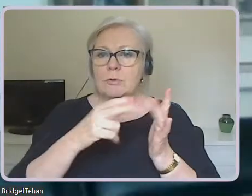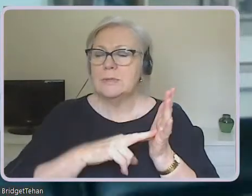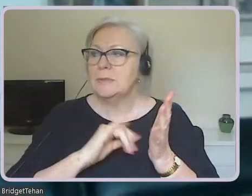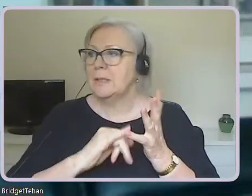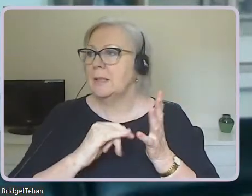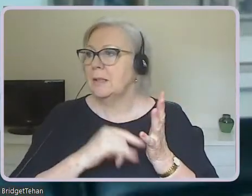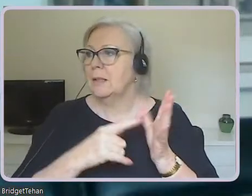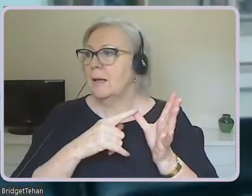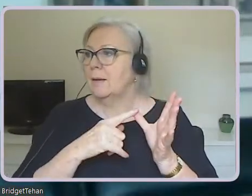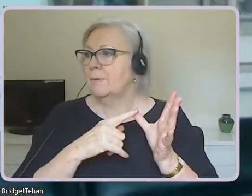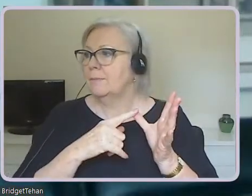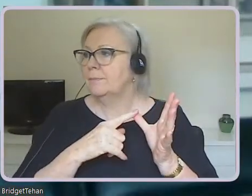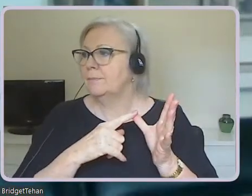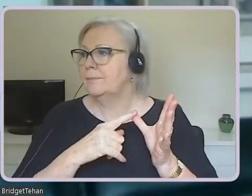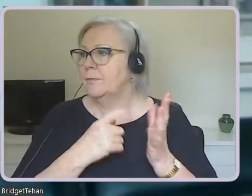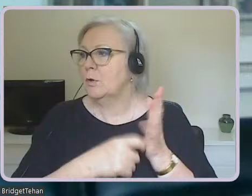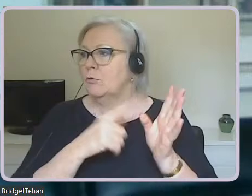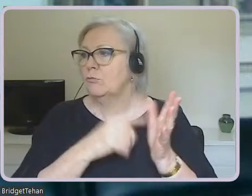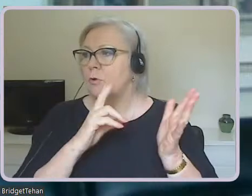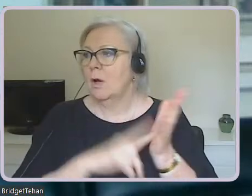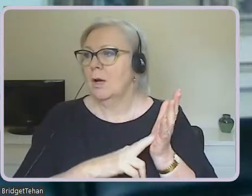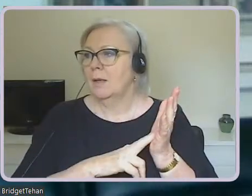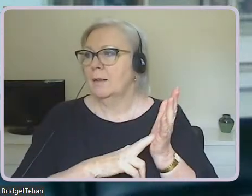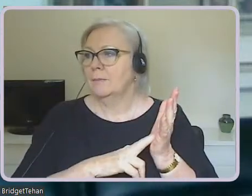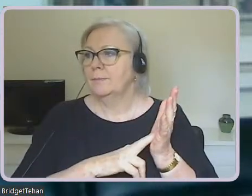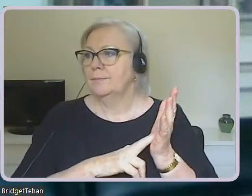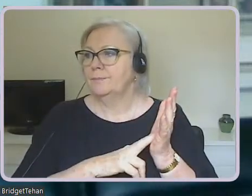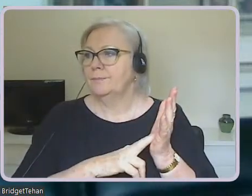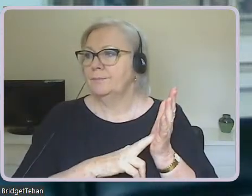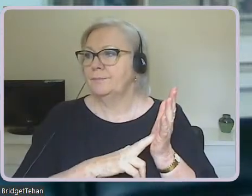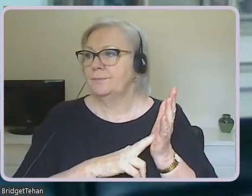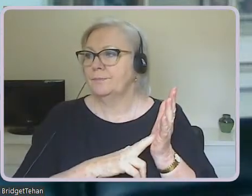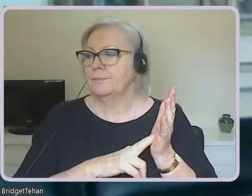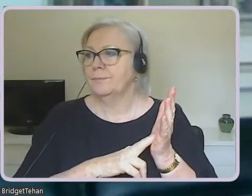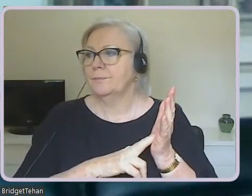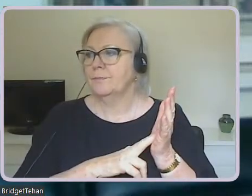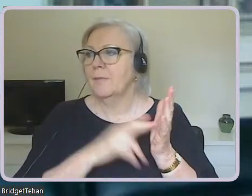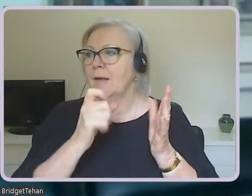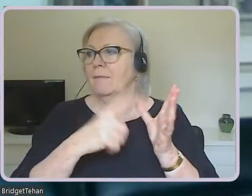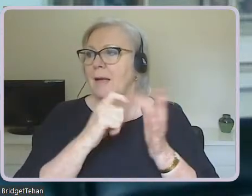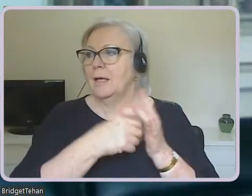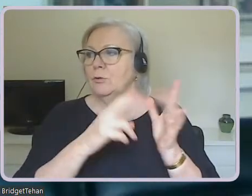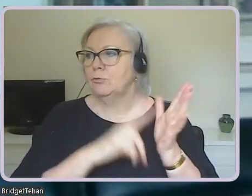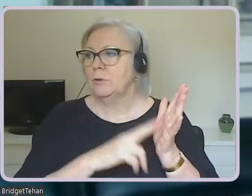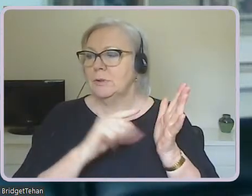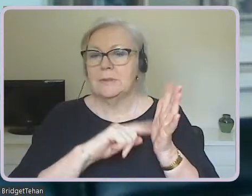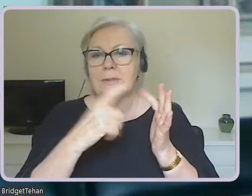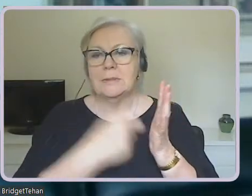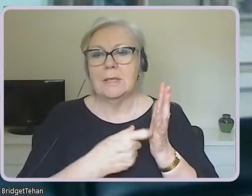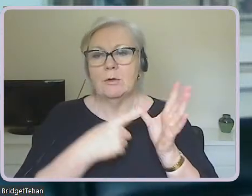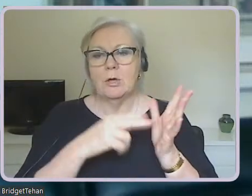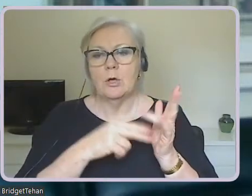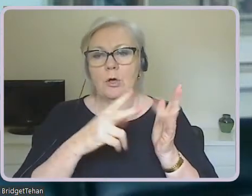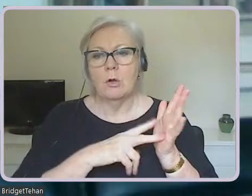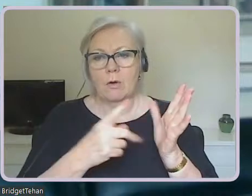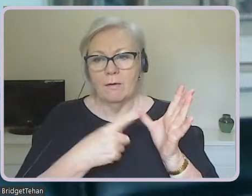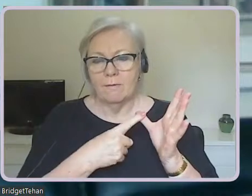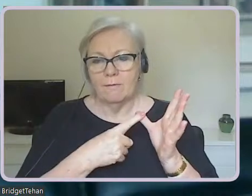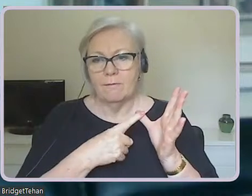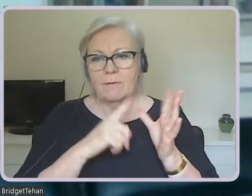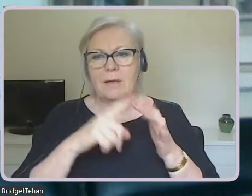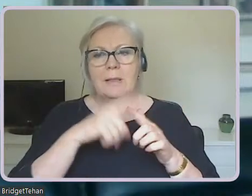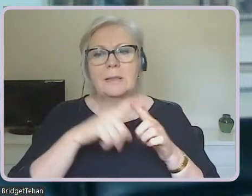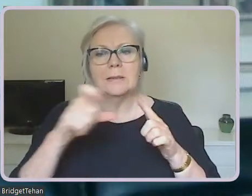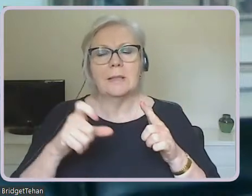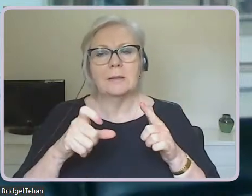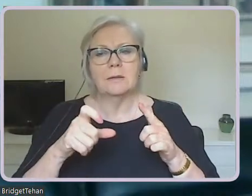CEO of the Disability Leadership Institute. We have Adrian Terranova, Executive Officer of Gippsland Disability